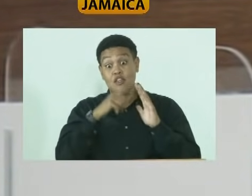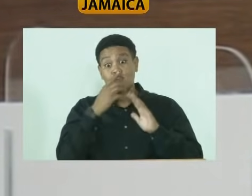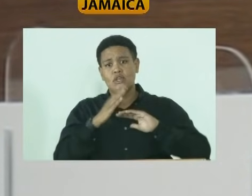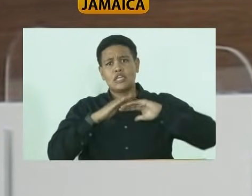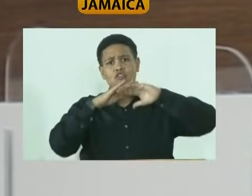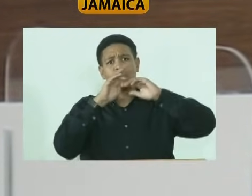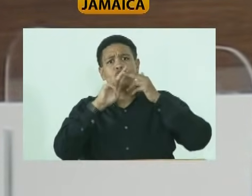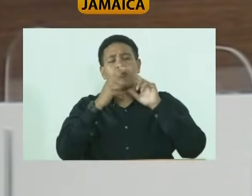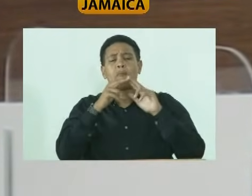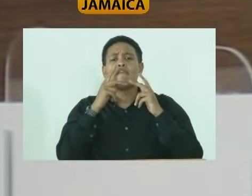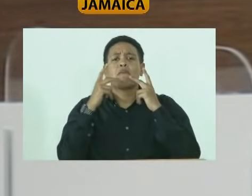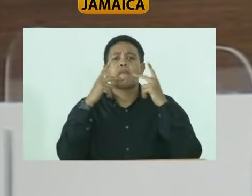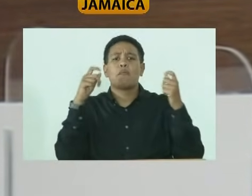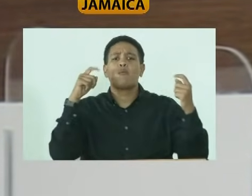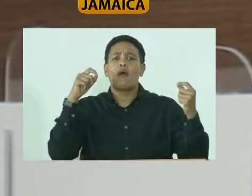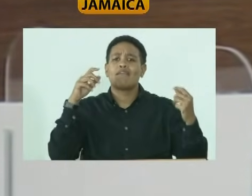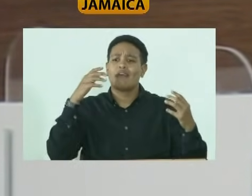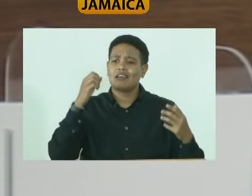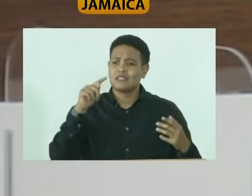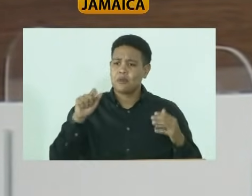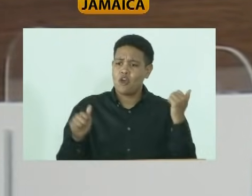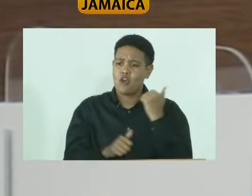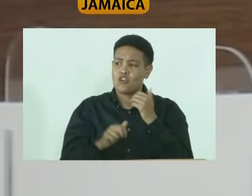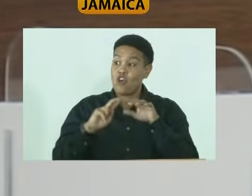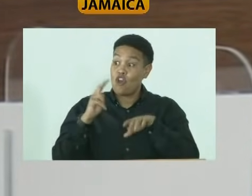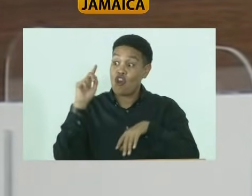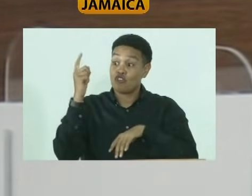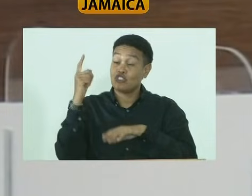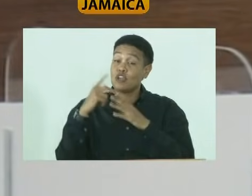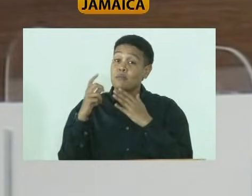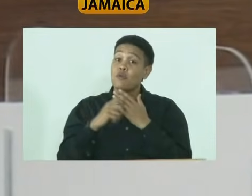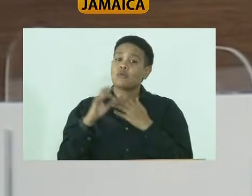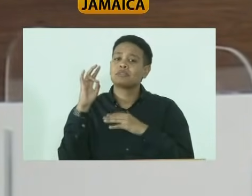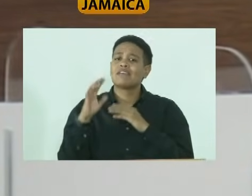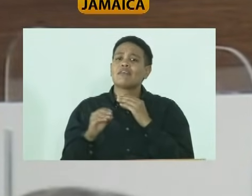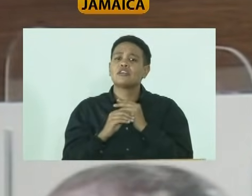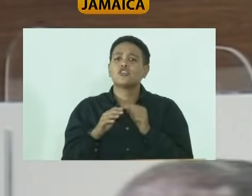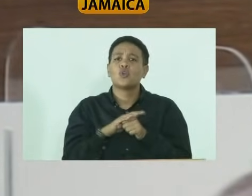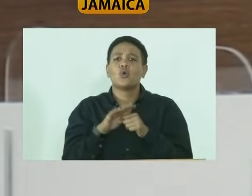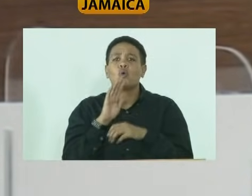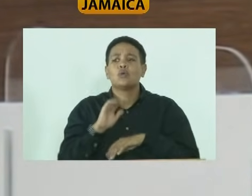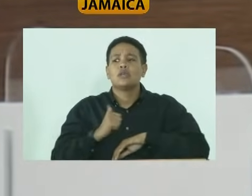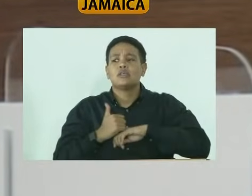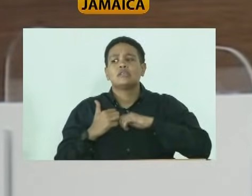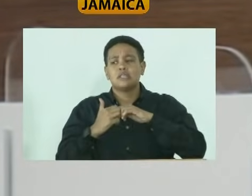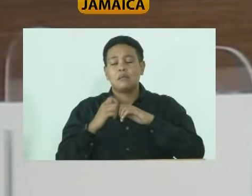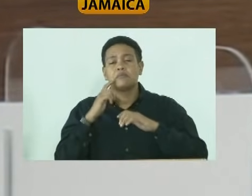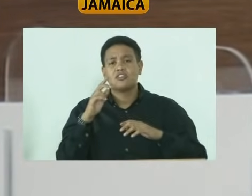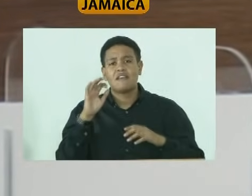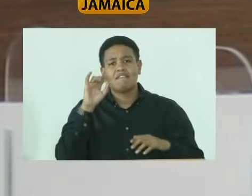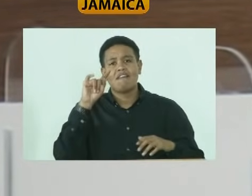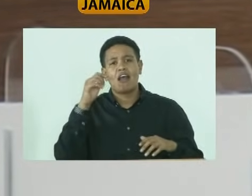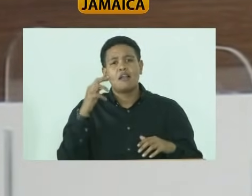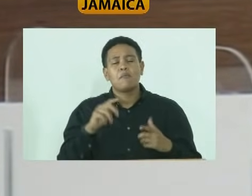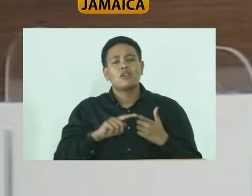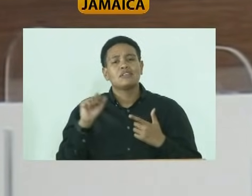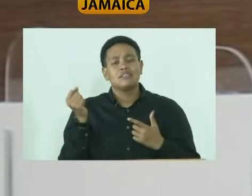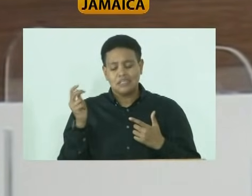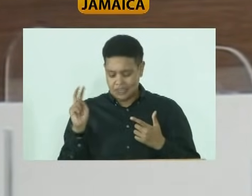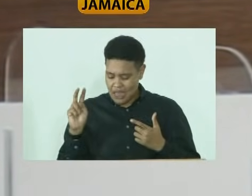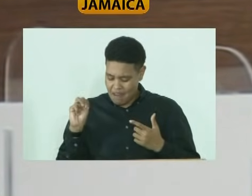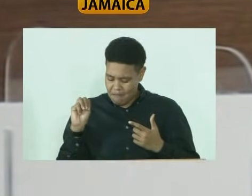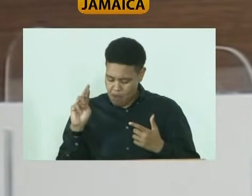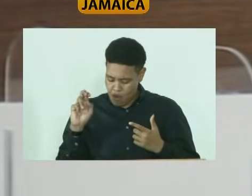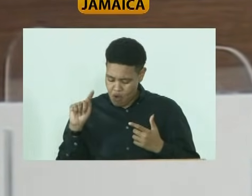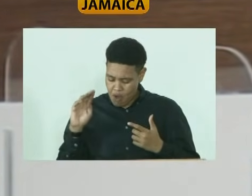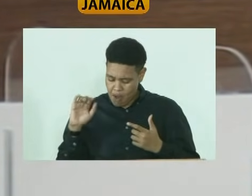the original program. 7 additional sites will be established: Falmouth, Savlamar, Morant